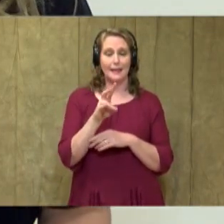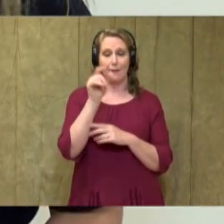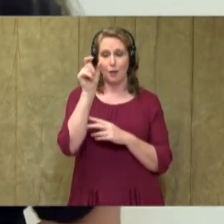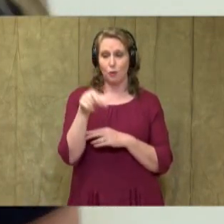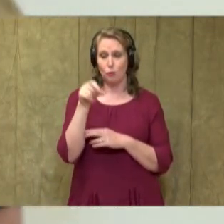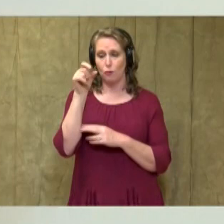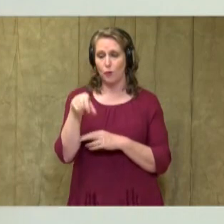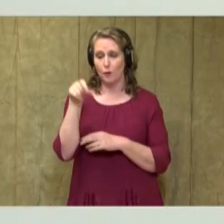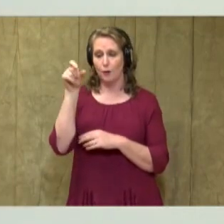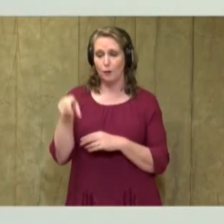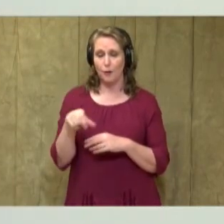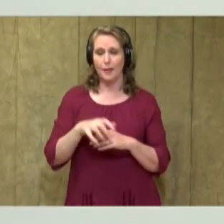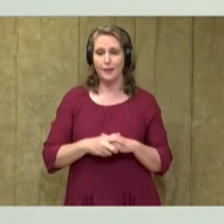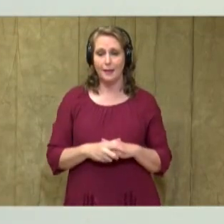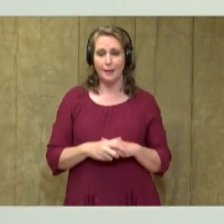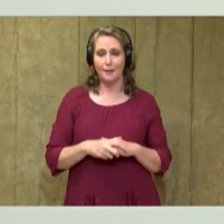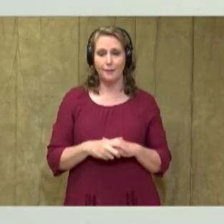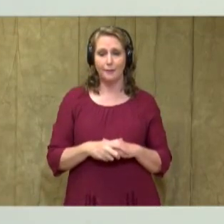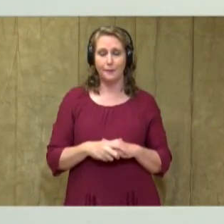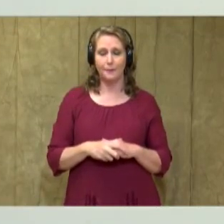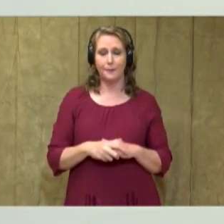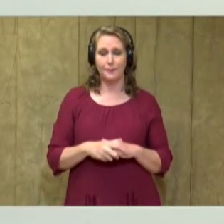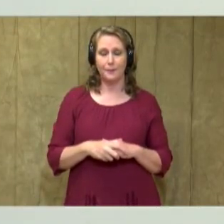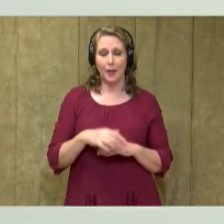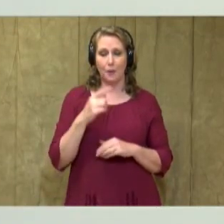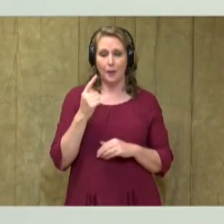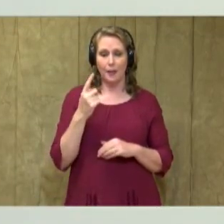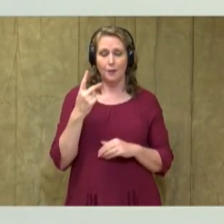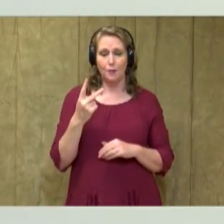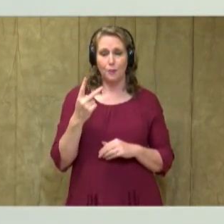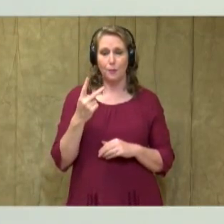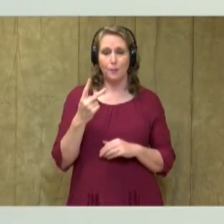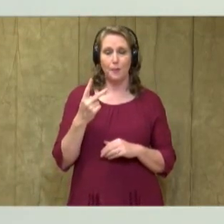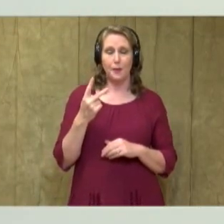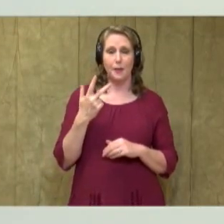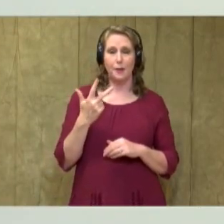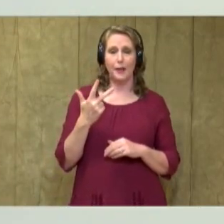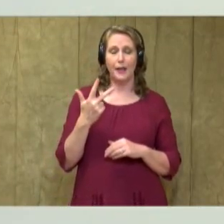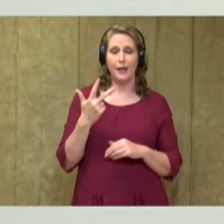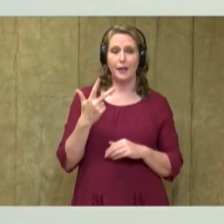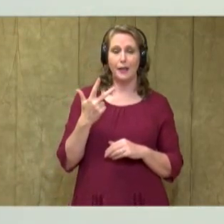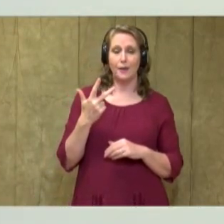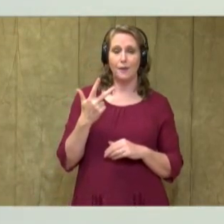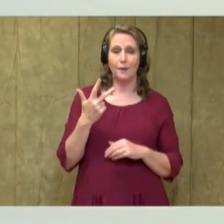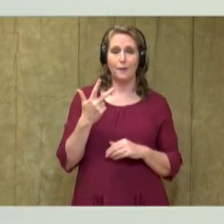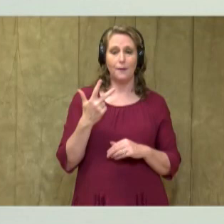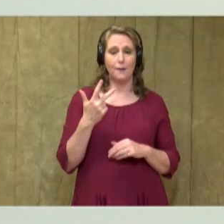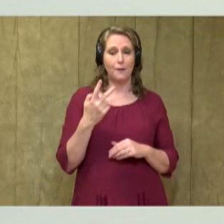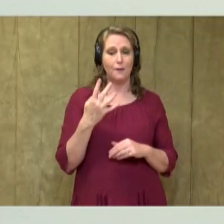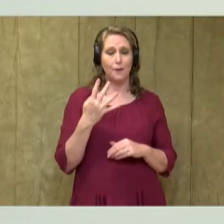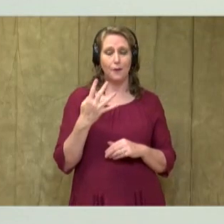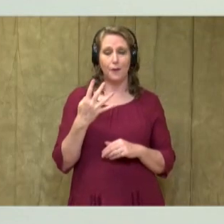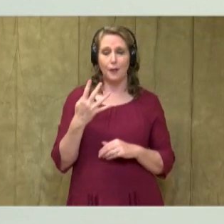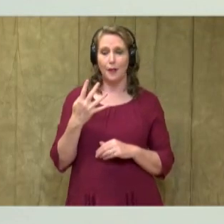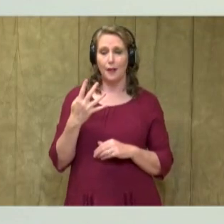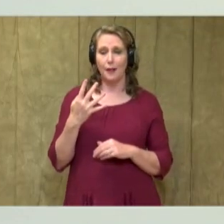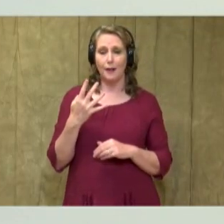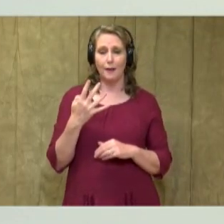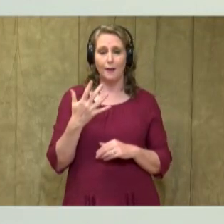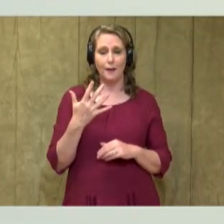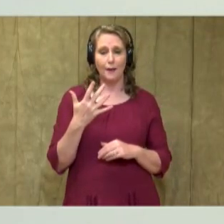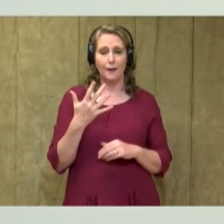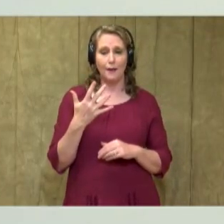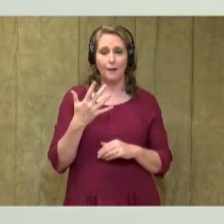these sticks. So we're going to build our 7. 1, 2, 3, 4,